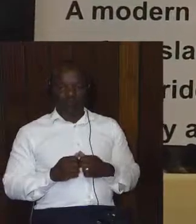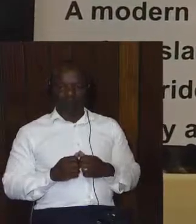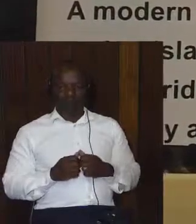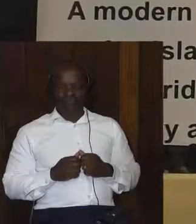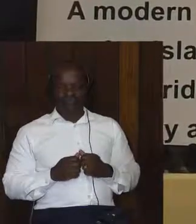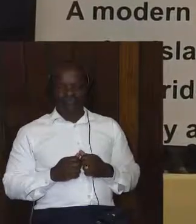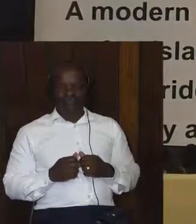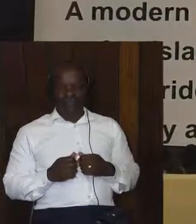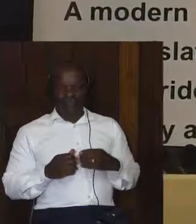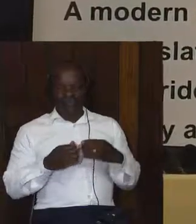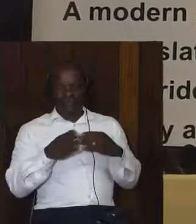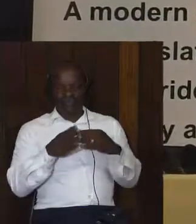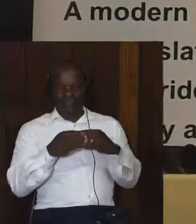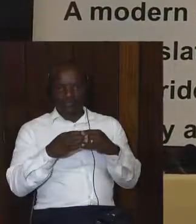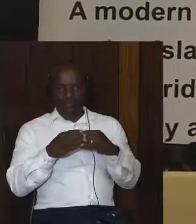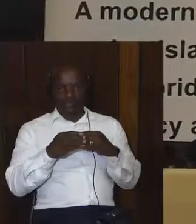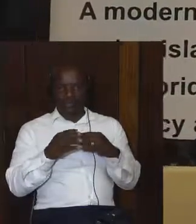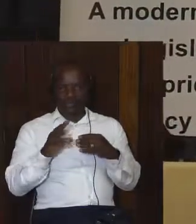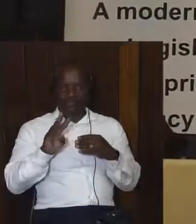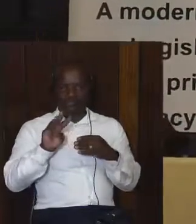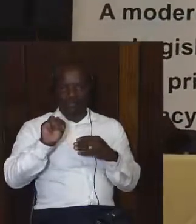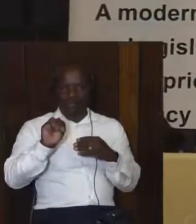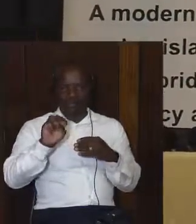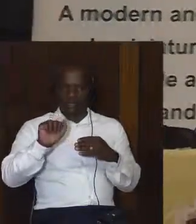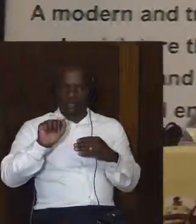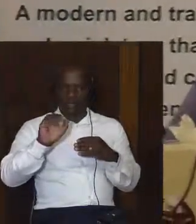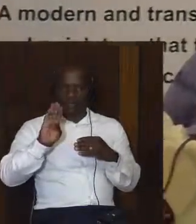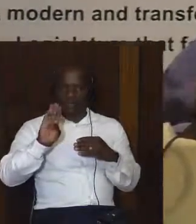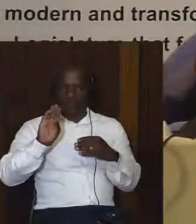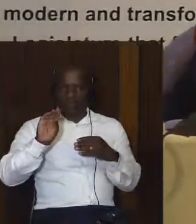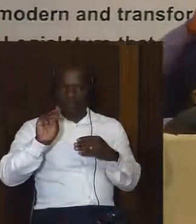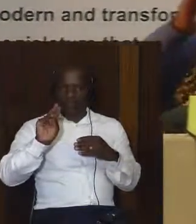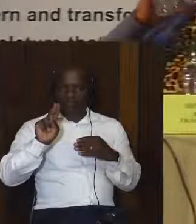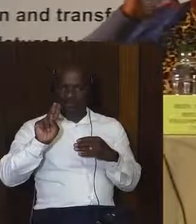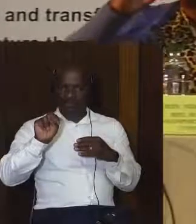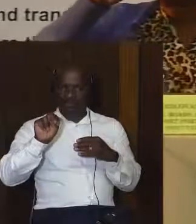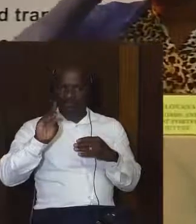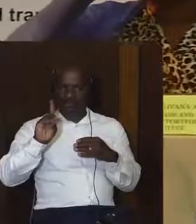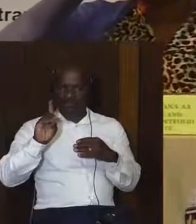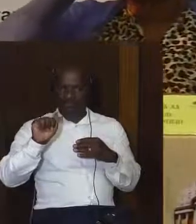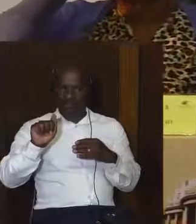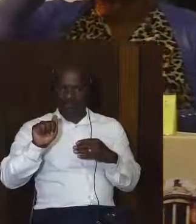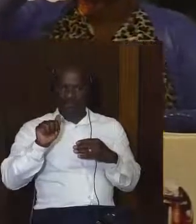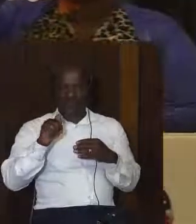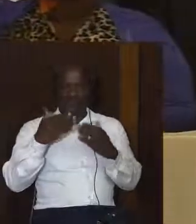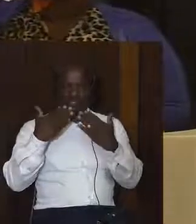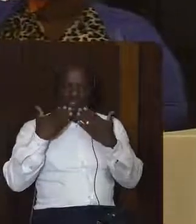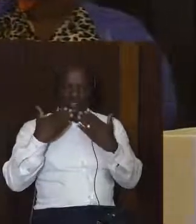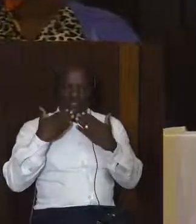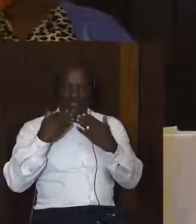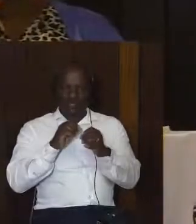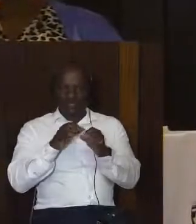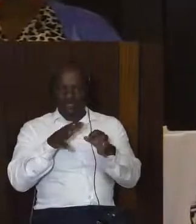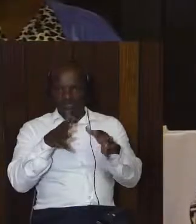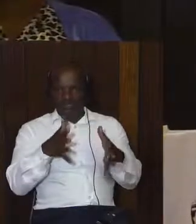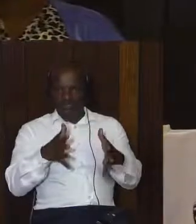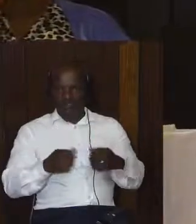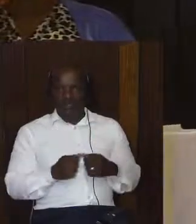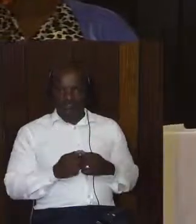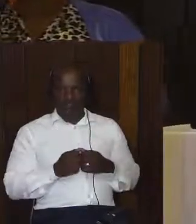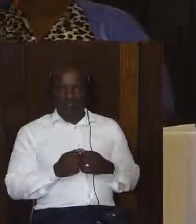Member Mabunda, and then I'll continue the side. No, thanks, Chair.